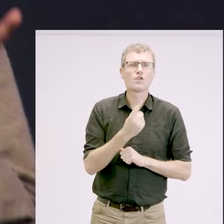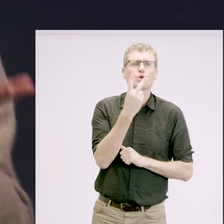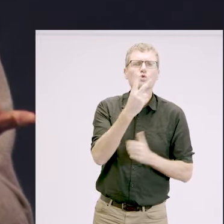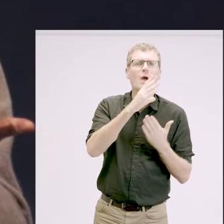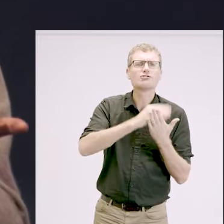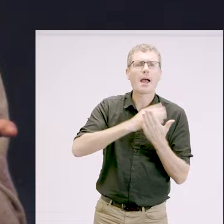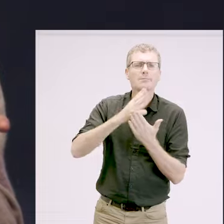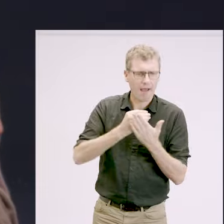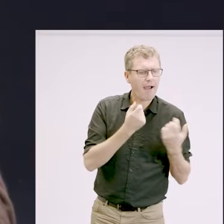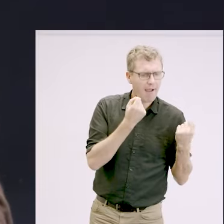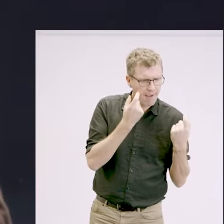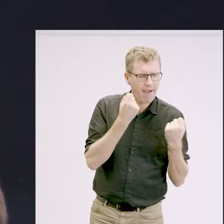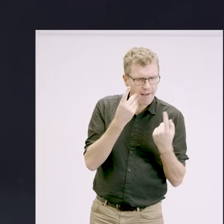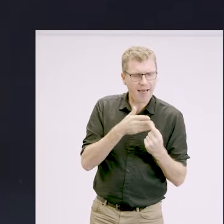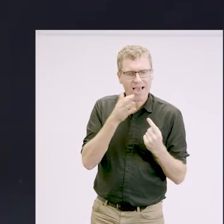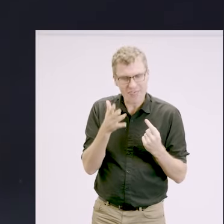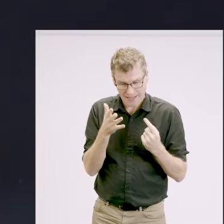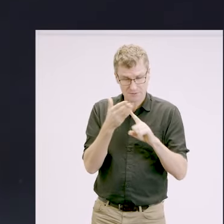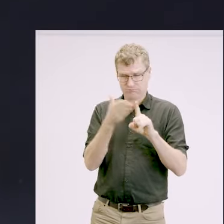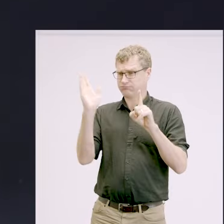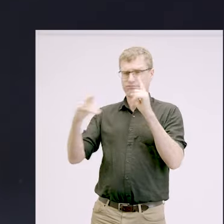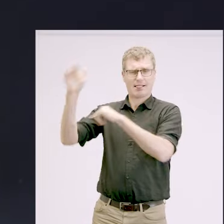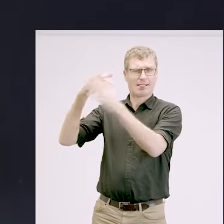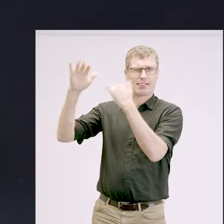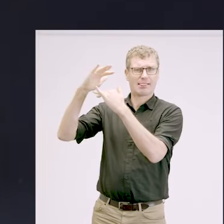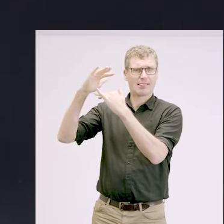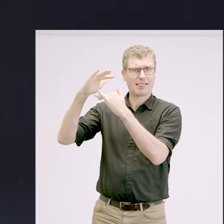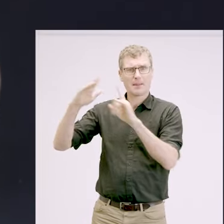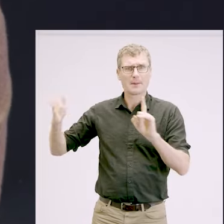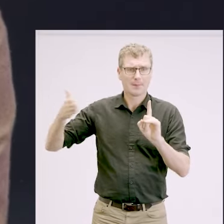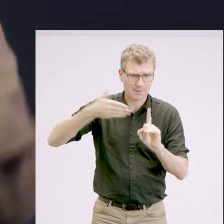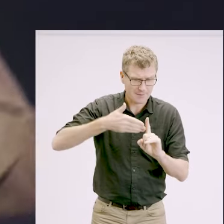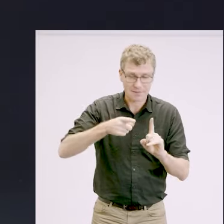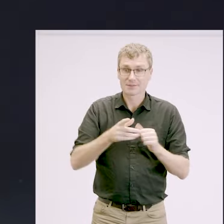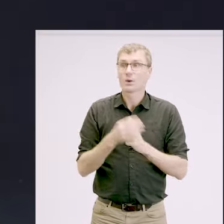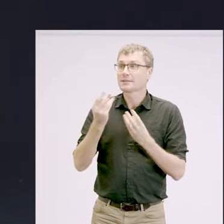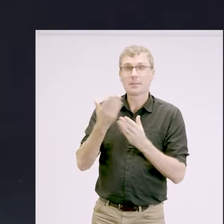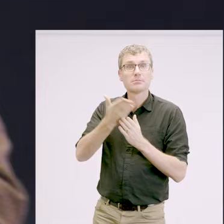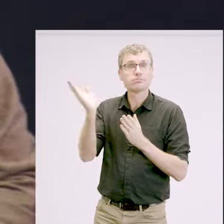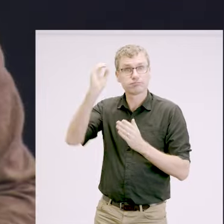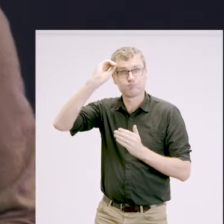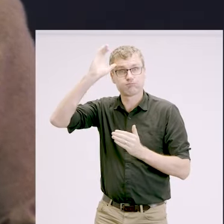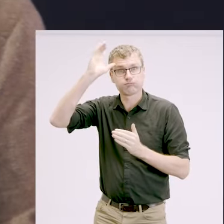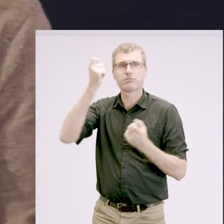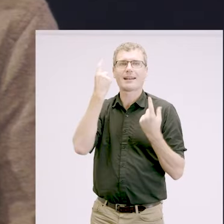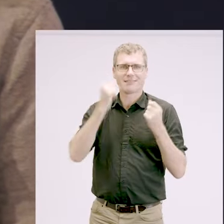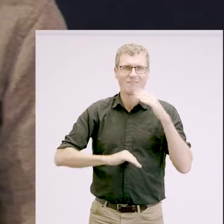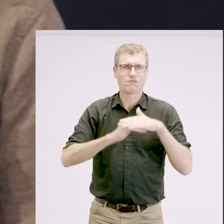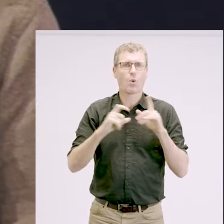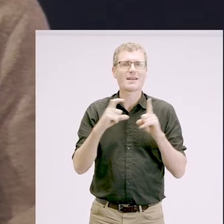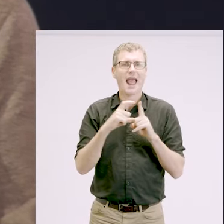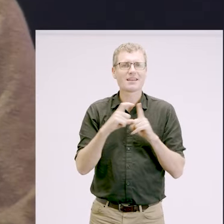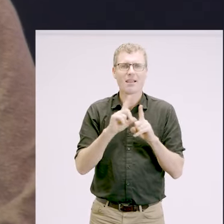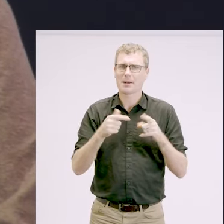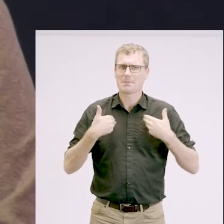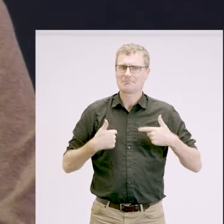Revelation. The first two chapters make a ton of sense, and then after that, you're on your own for a minute. Then we circle back around. So greater minds than